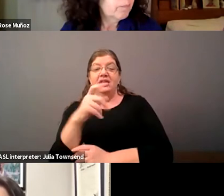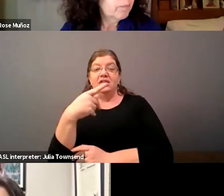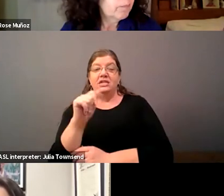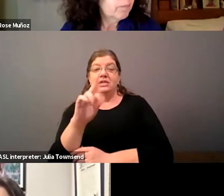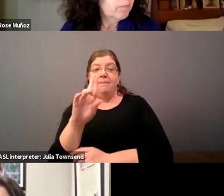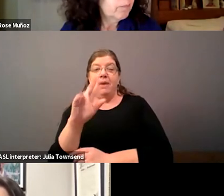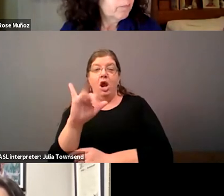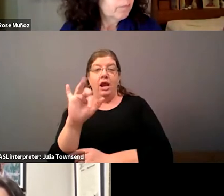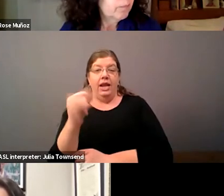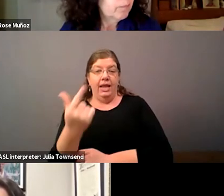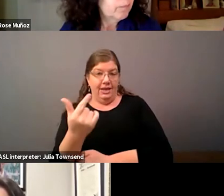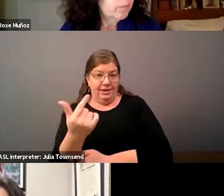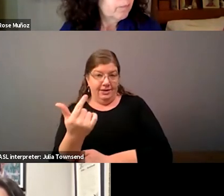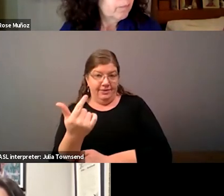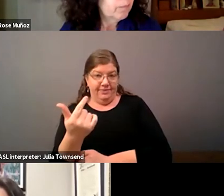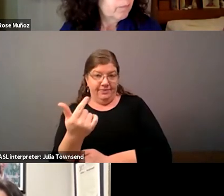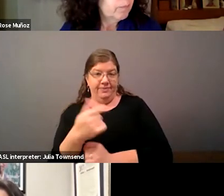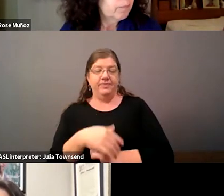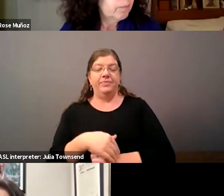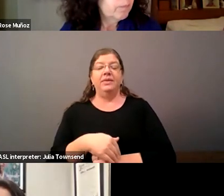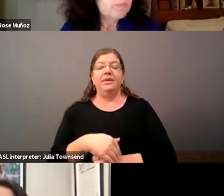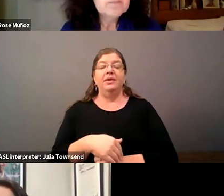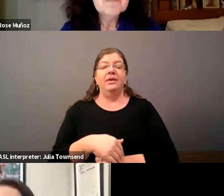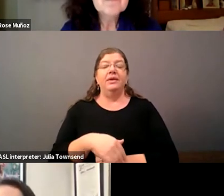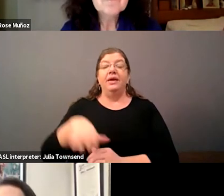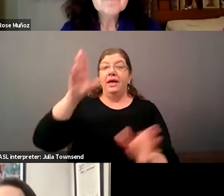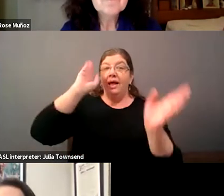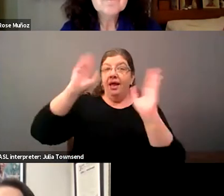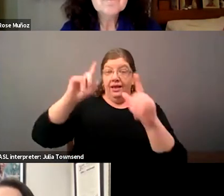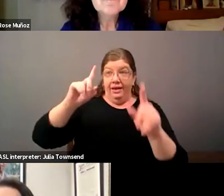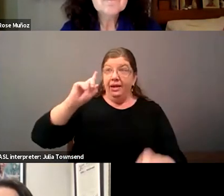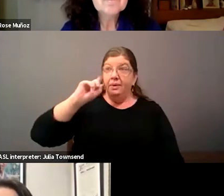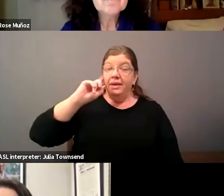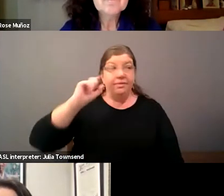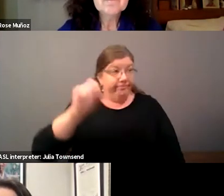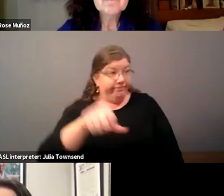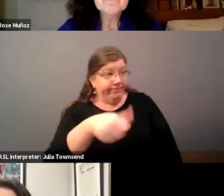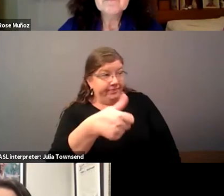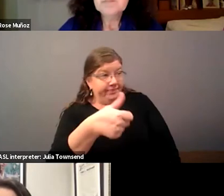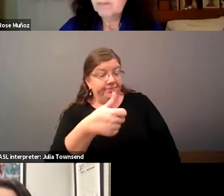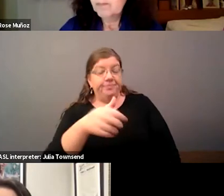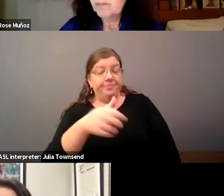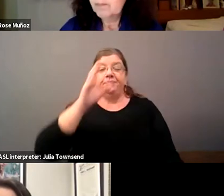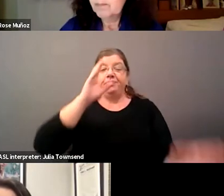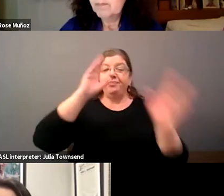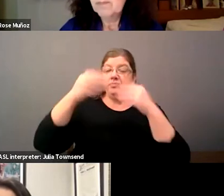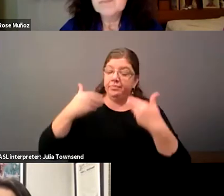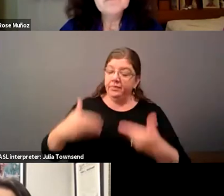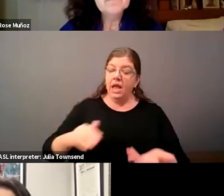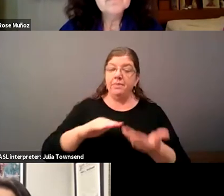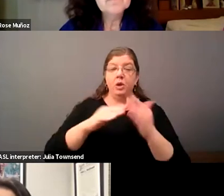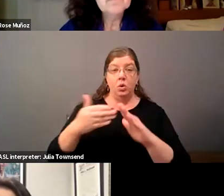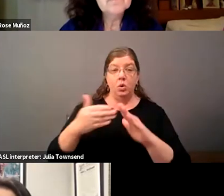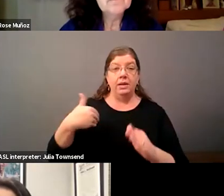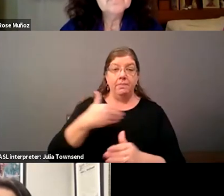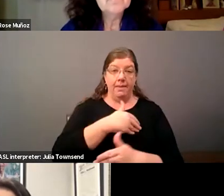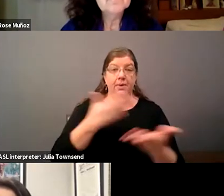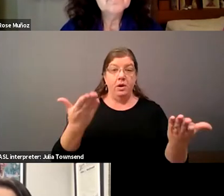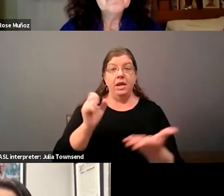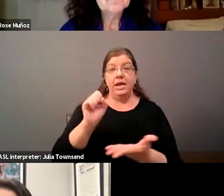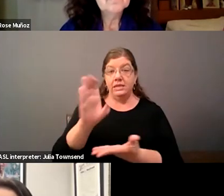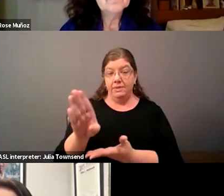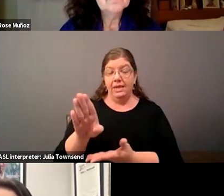sperling hi there can you hear me yes go ahead hi all i'm a community member here in sb and a